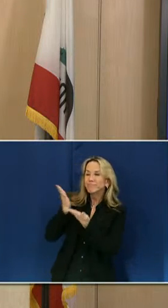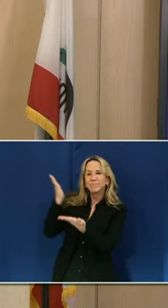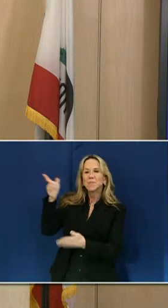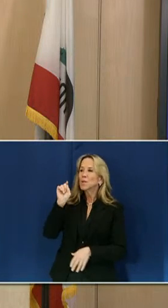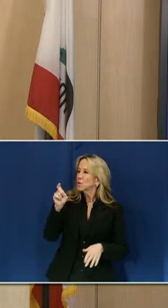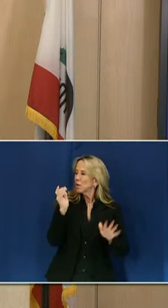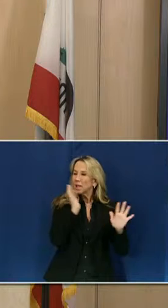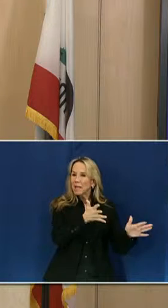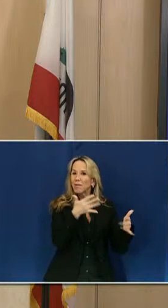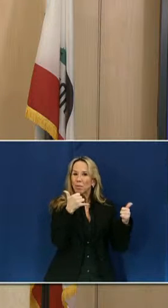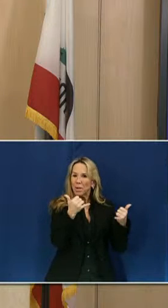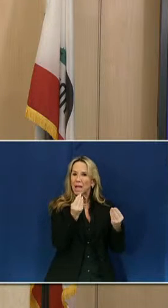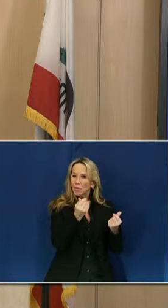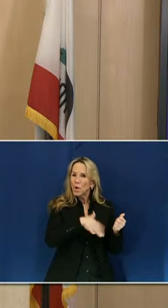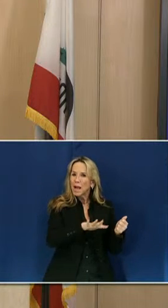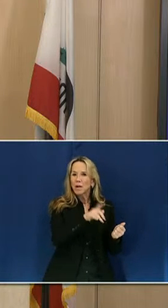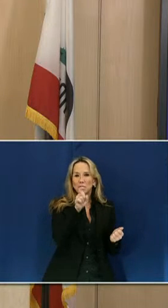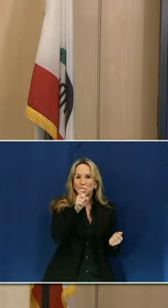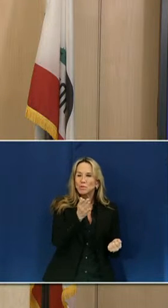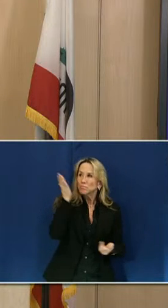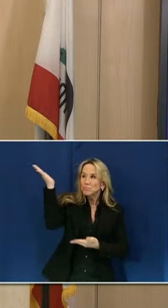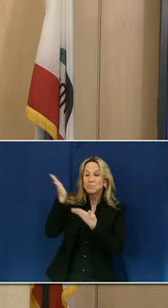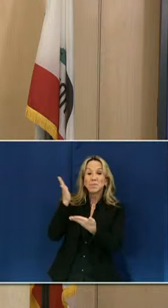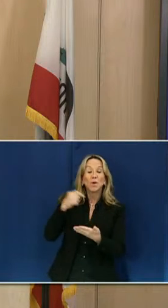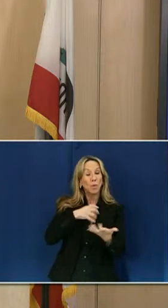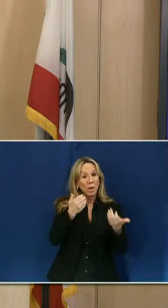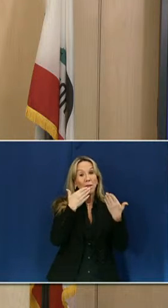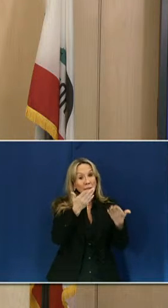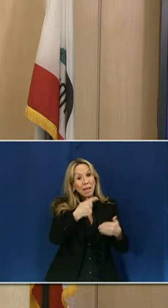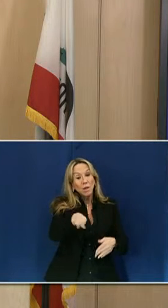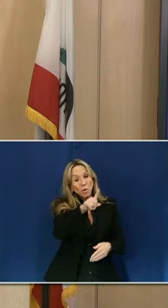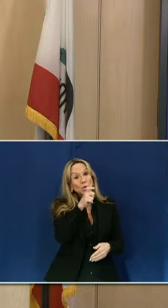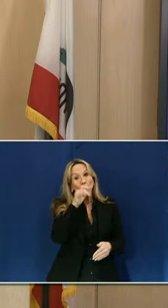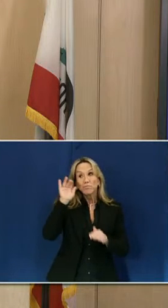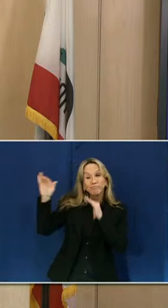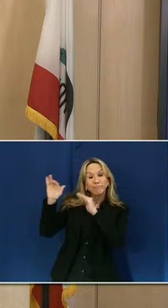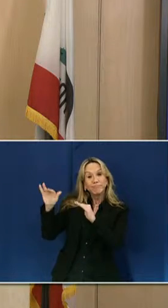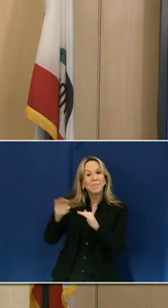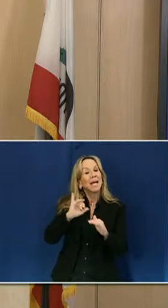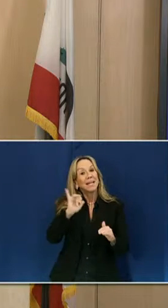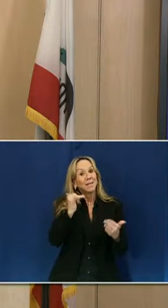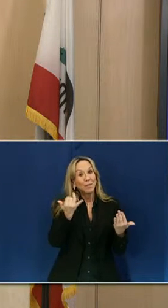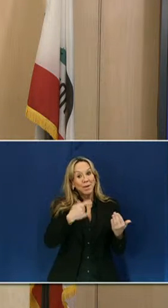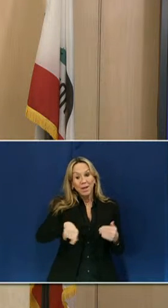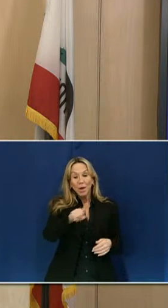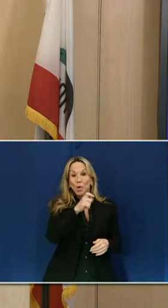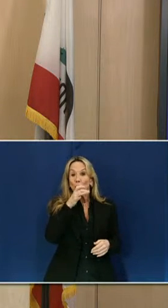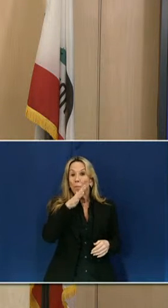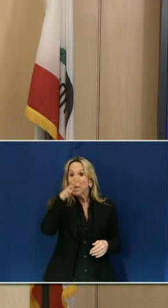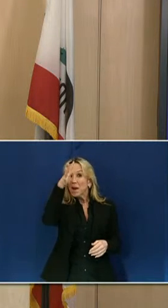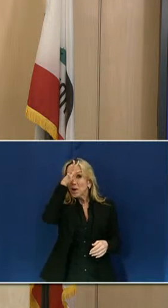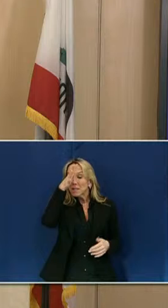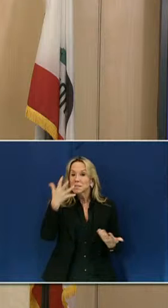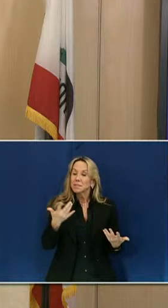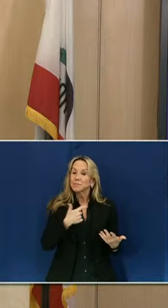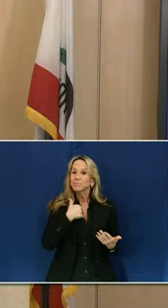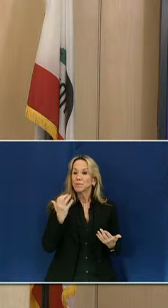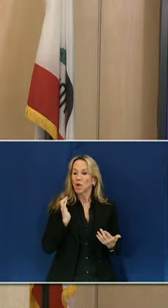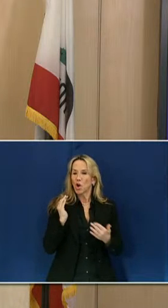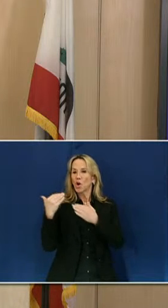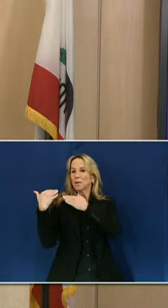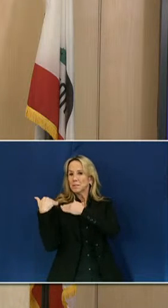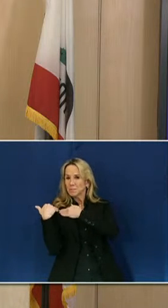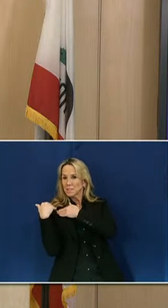playgrounds should be open and that they can be done responsibly. And for all of us as parents, now the obligation is on us to make sure we use those